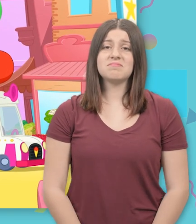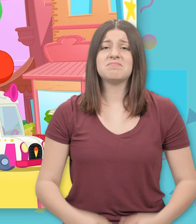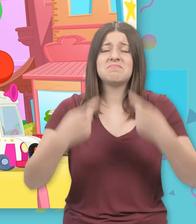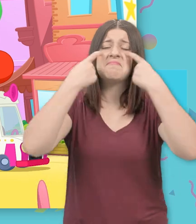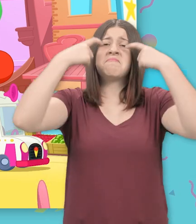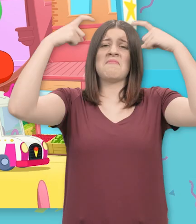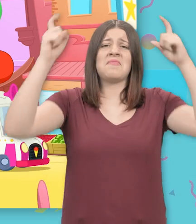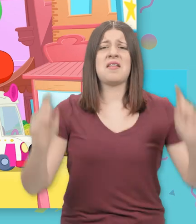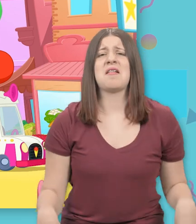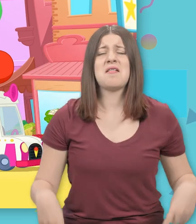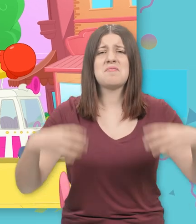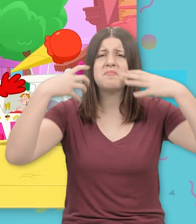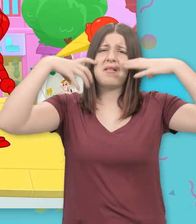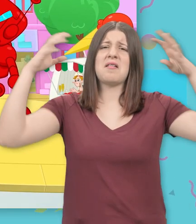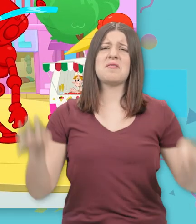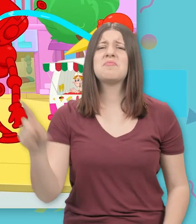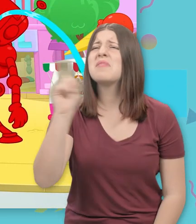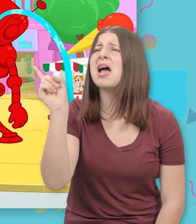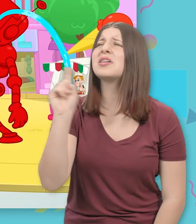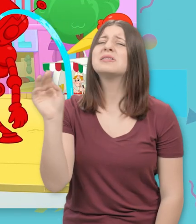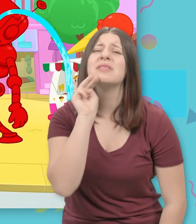Where is Mila?